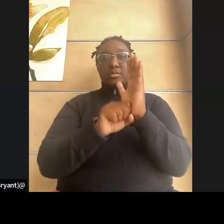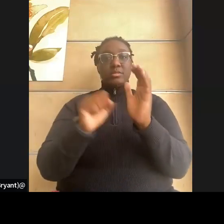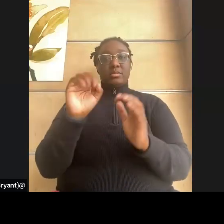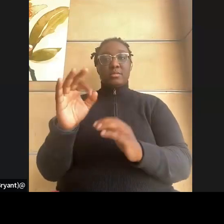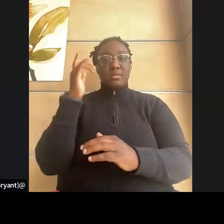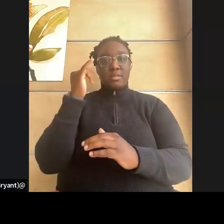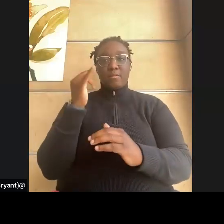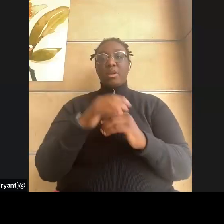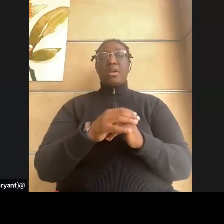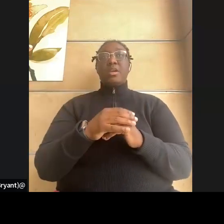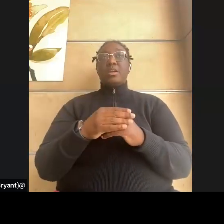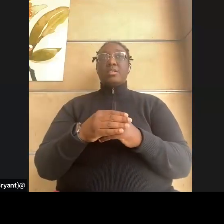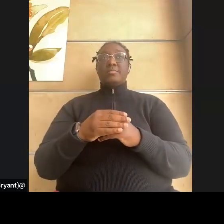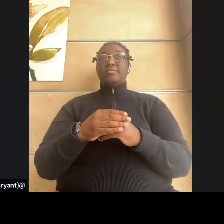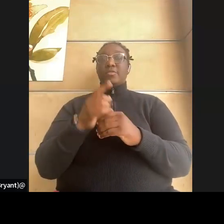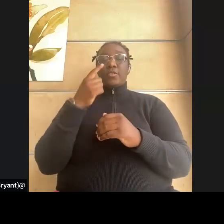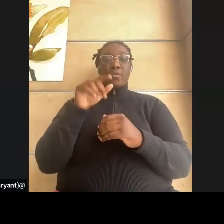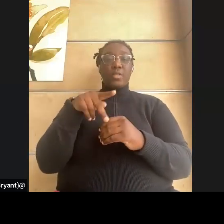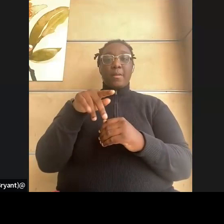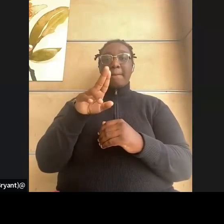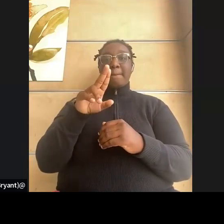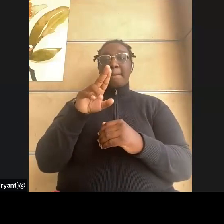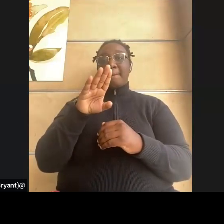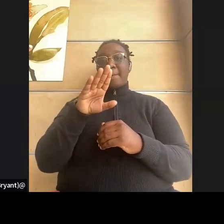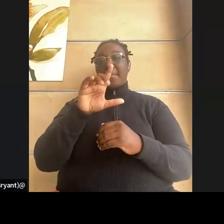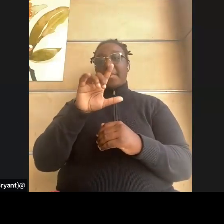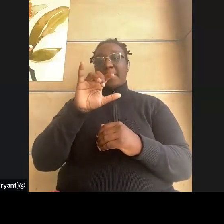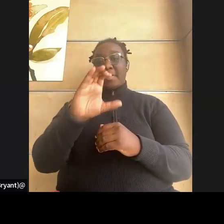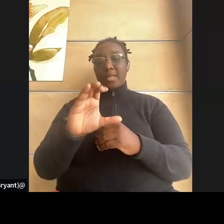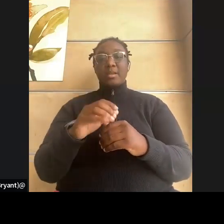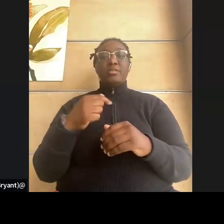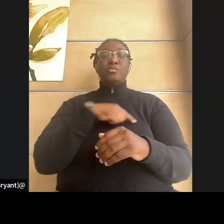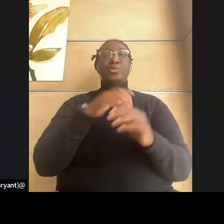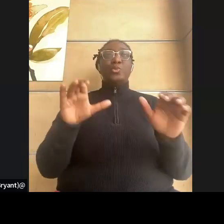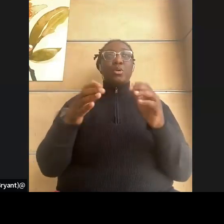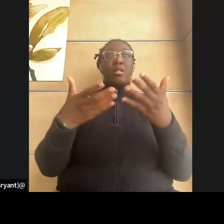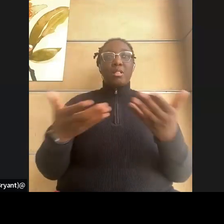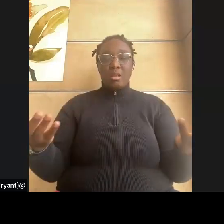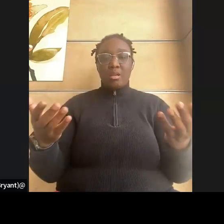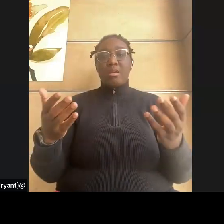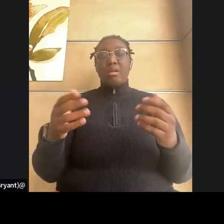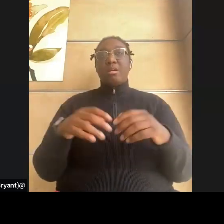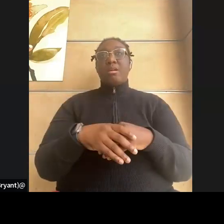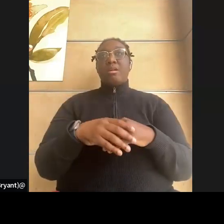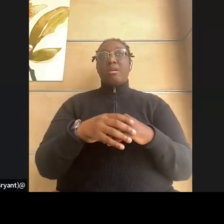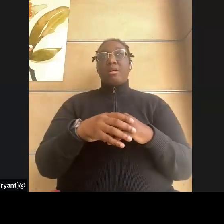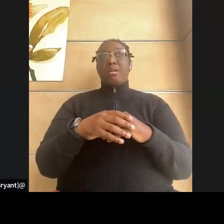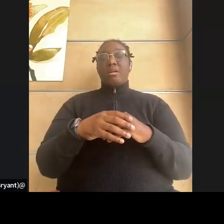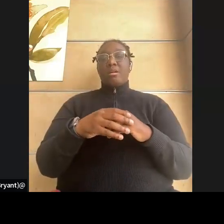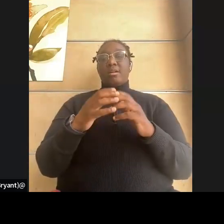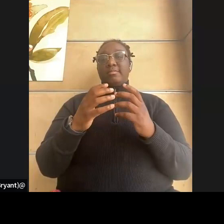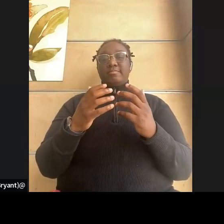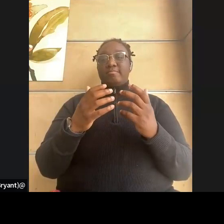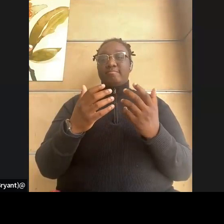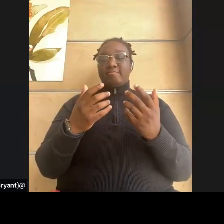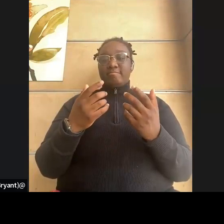especially to the public. We are doing a lot internally for research and evaluation of telehealth, but getting that data out in the public is